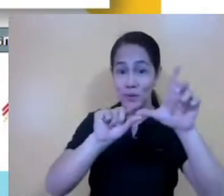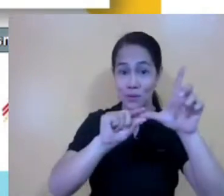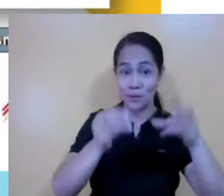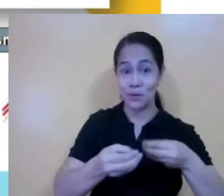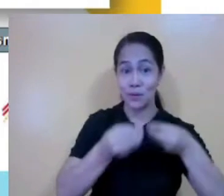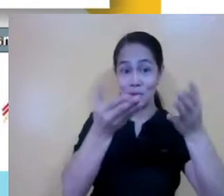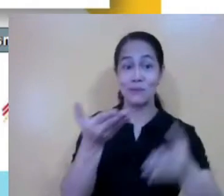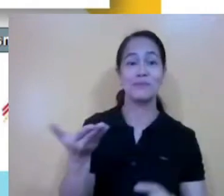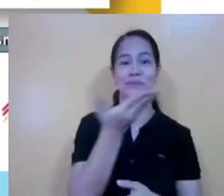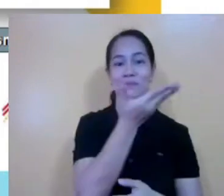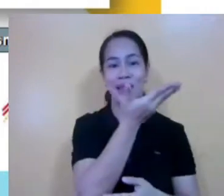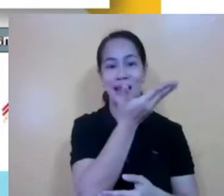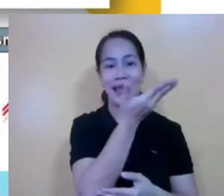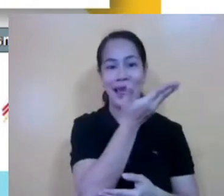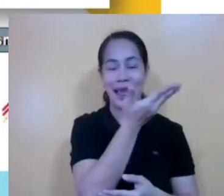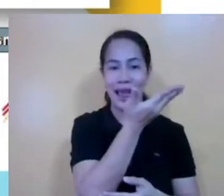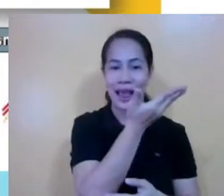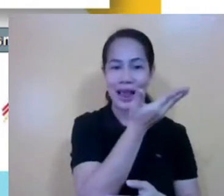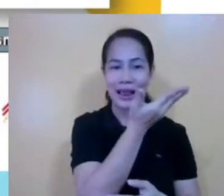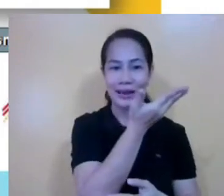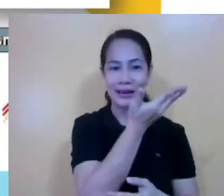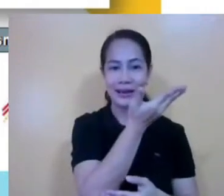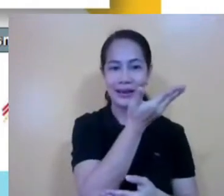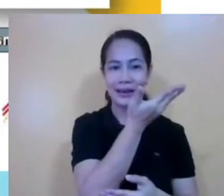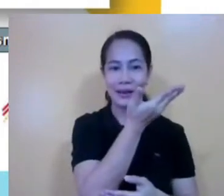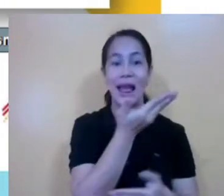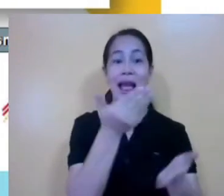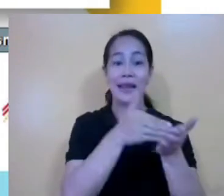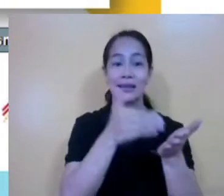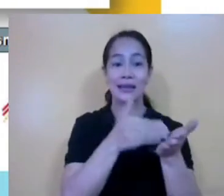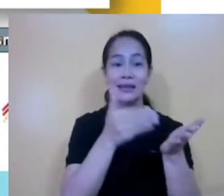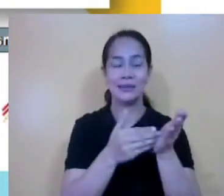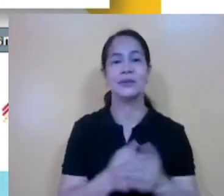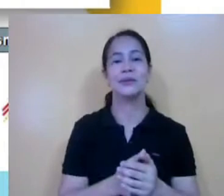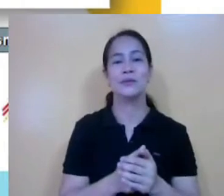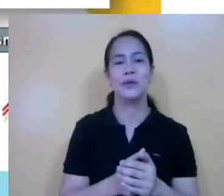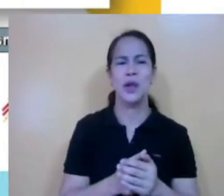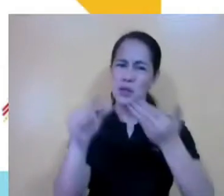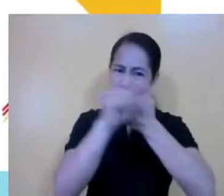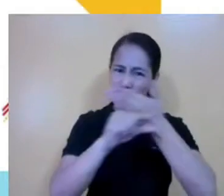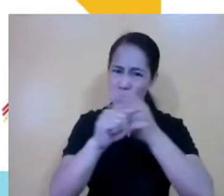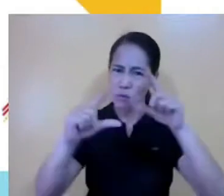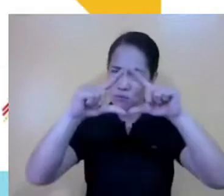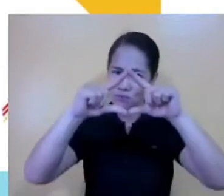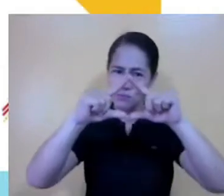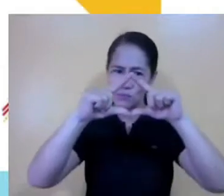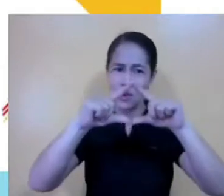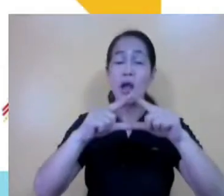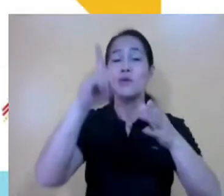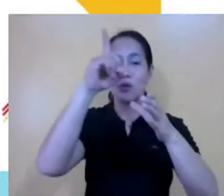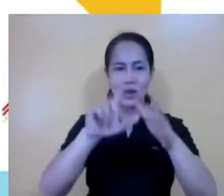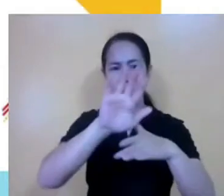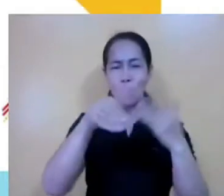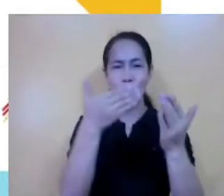again, on your screen, you have there the Google Drive link wherein you can download all references,